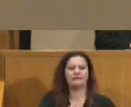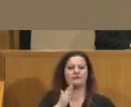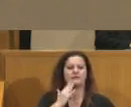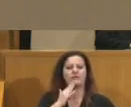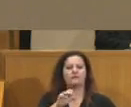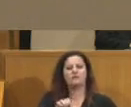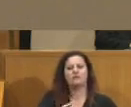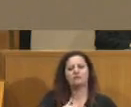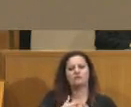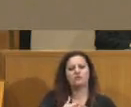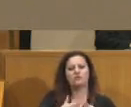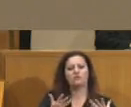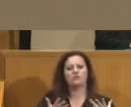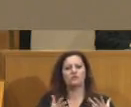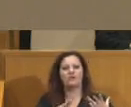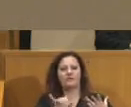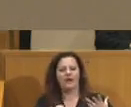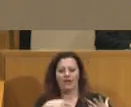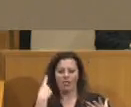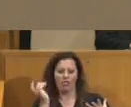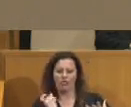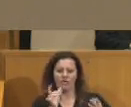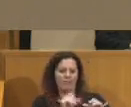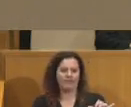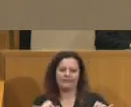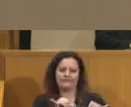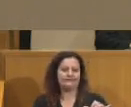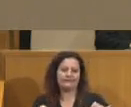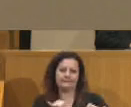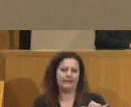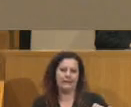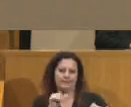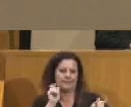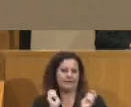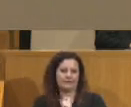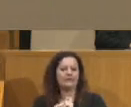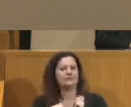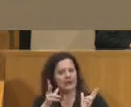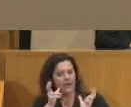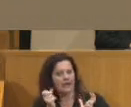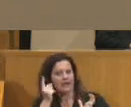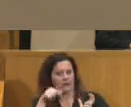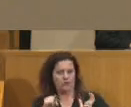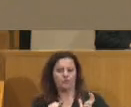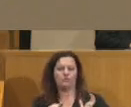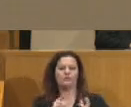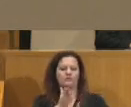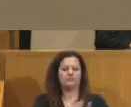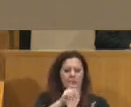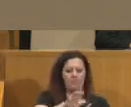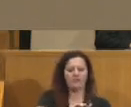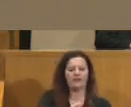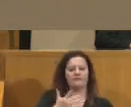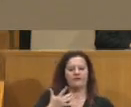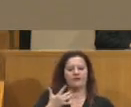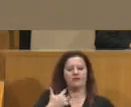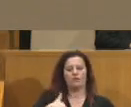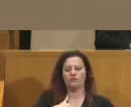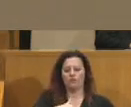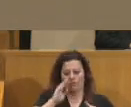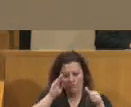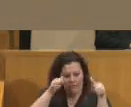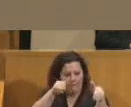That we need to uphold our history and tradition. I hear you. That we need to protect our seniors from property tax